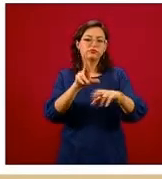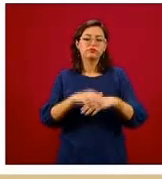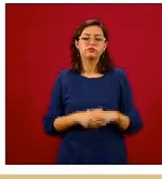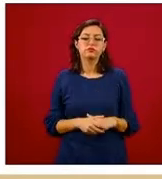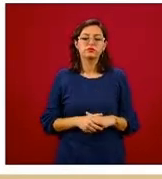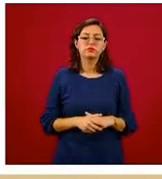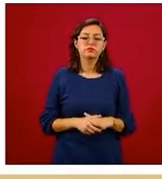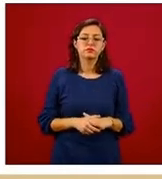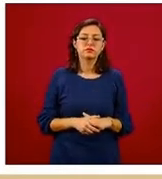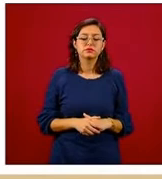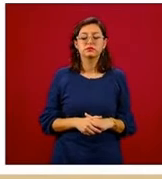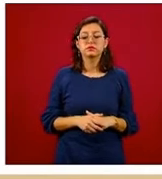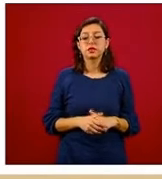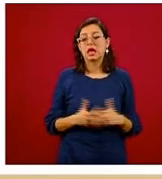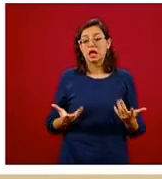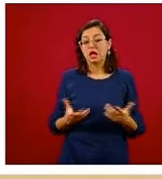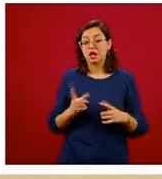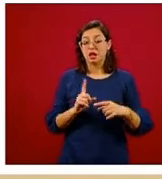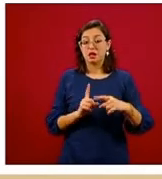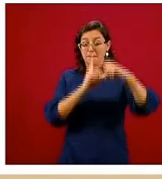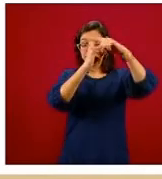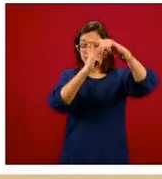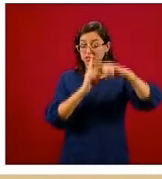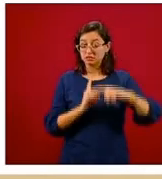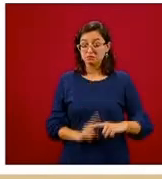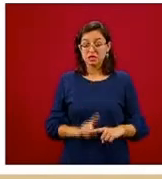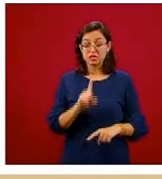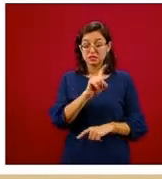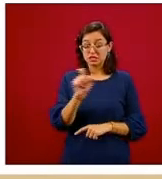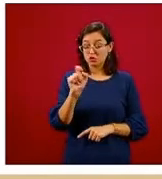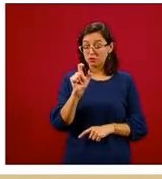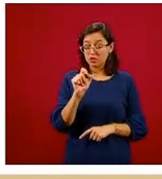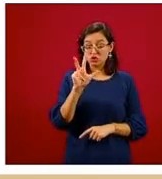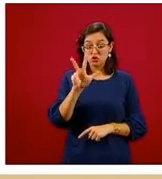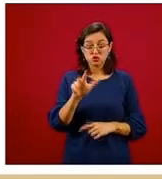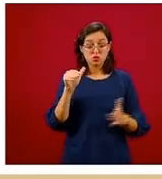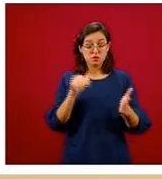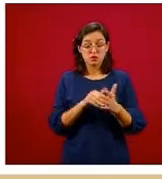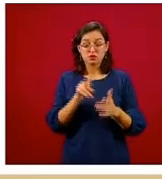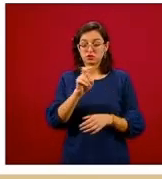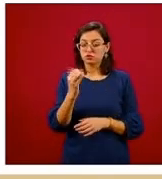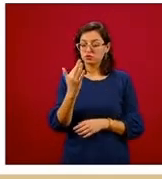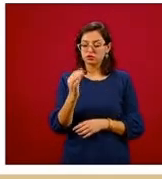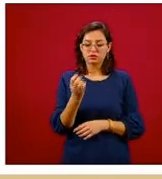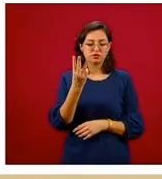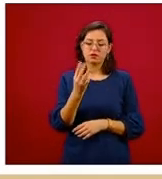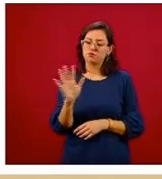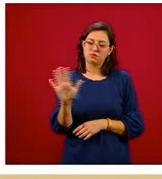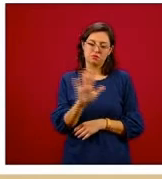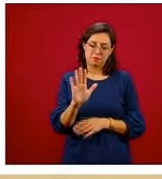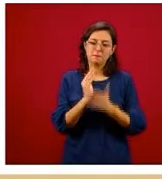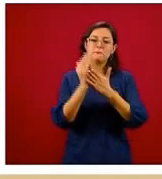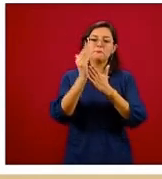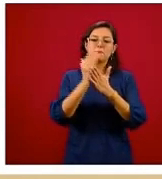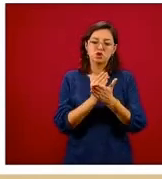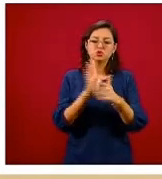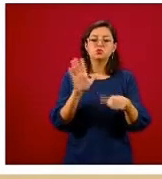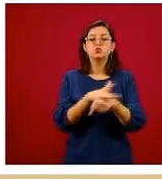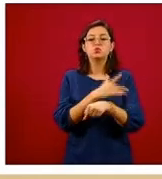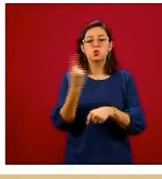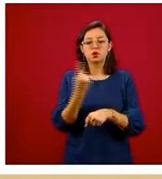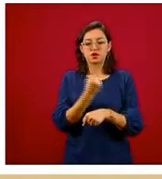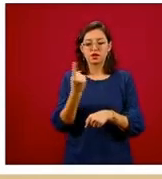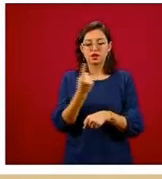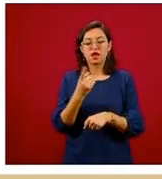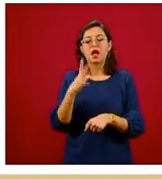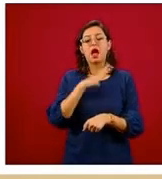50,775 tests, and the difference when adding them up is not going to give 128,000. The difference